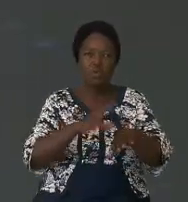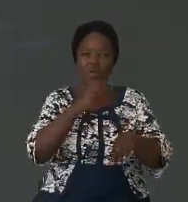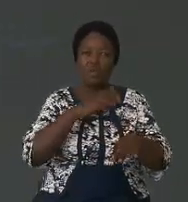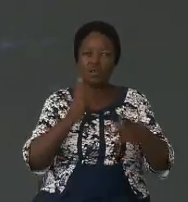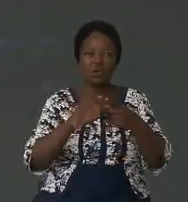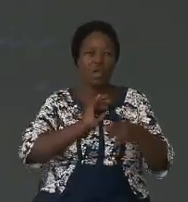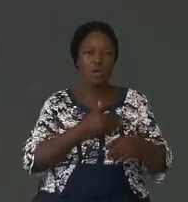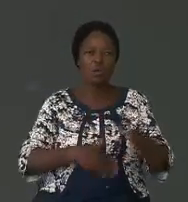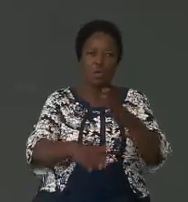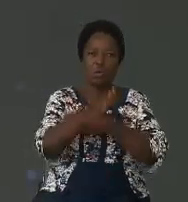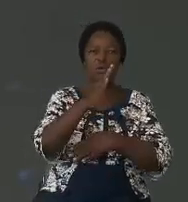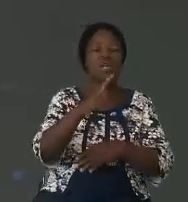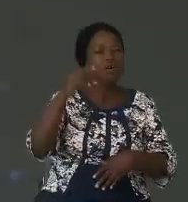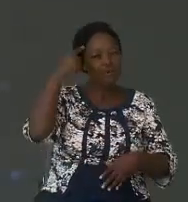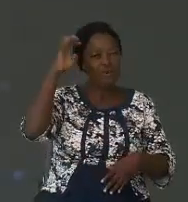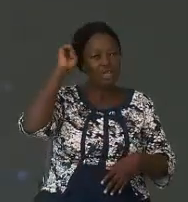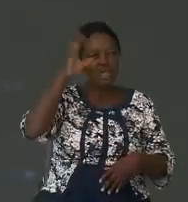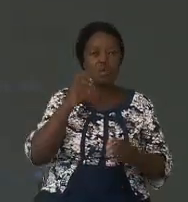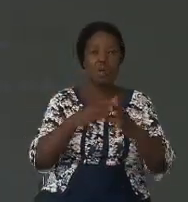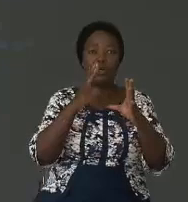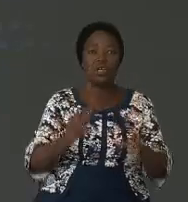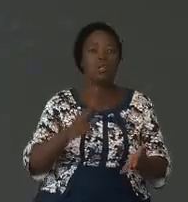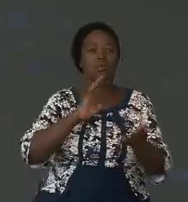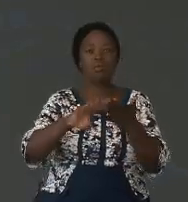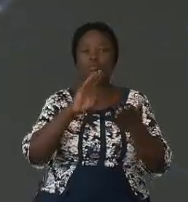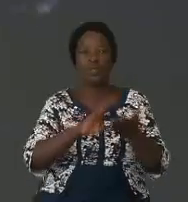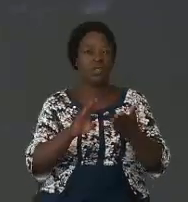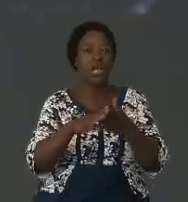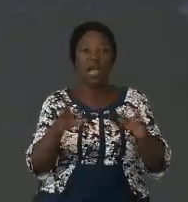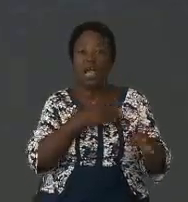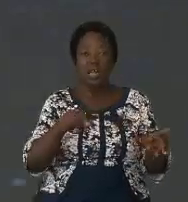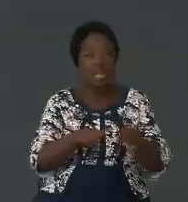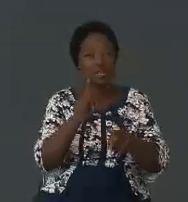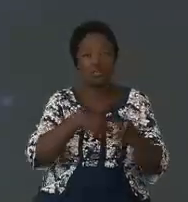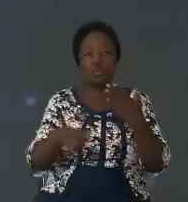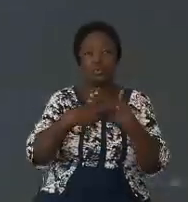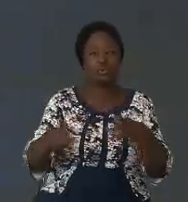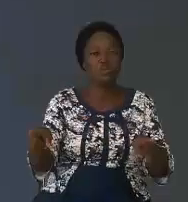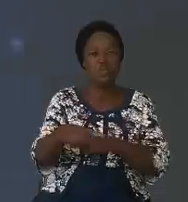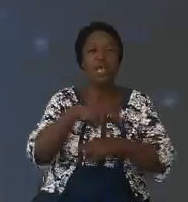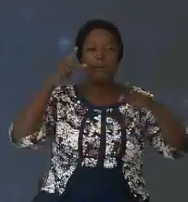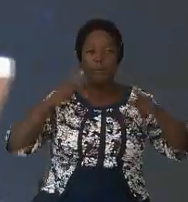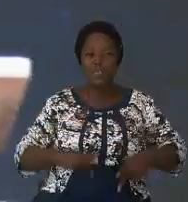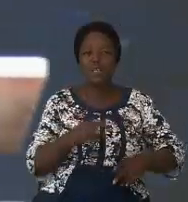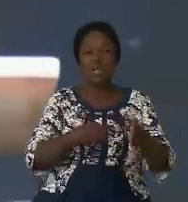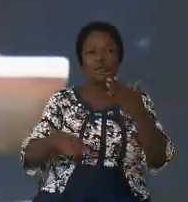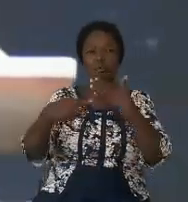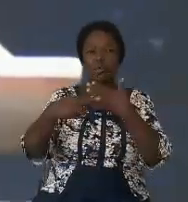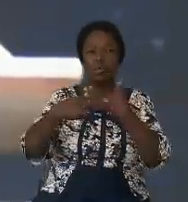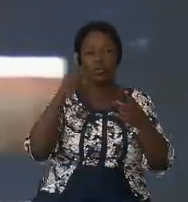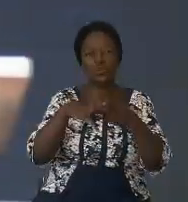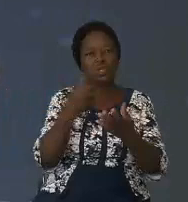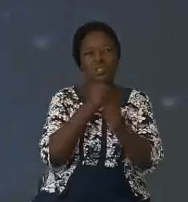upon him and to our God, for he will abundantly pardon. And as we return